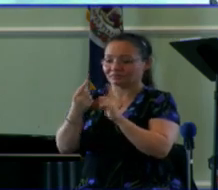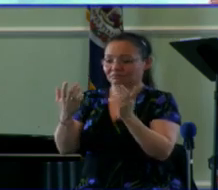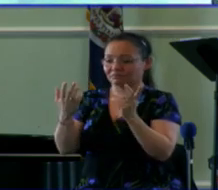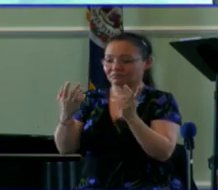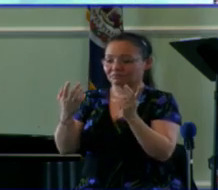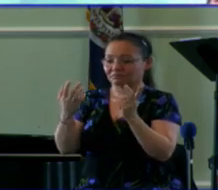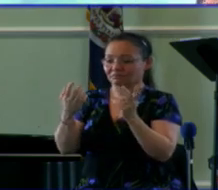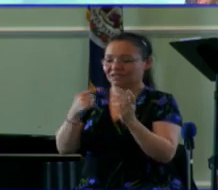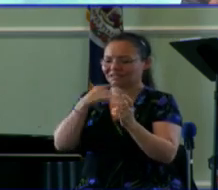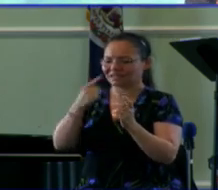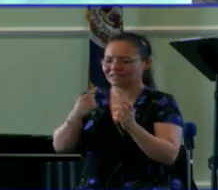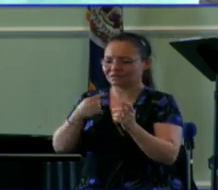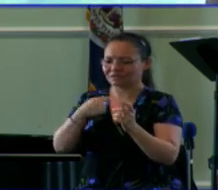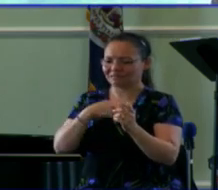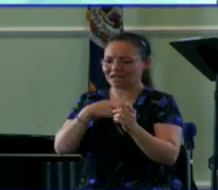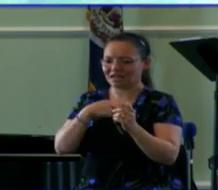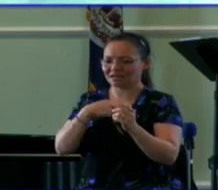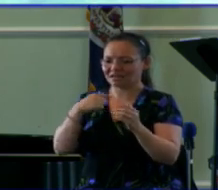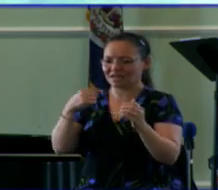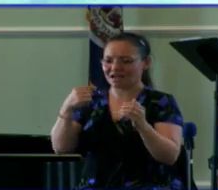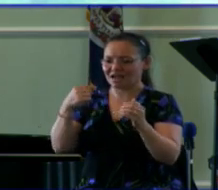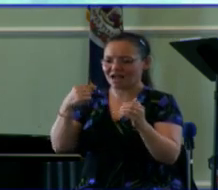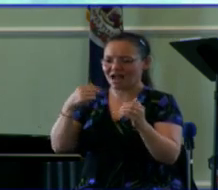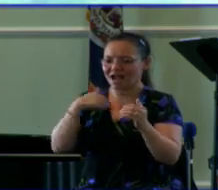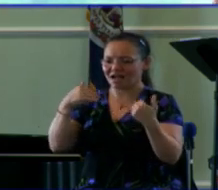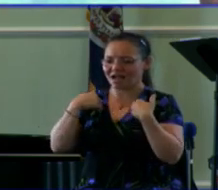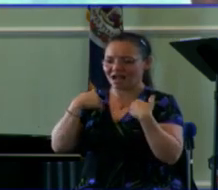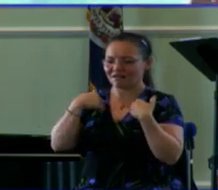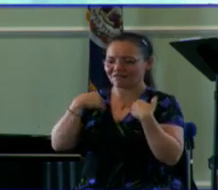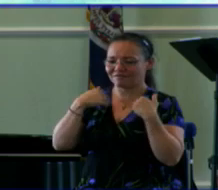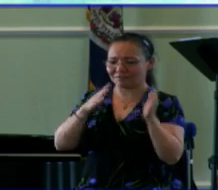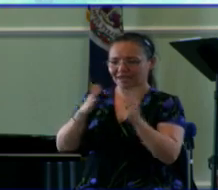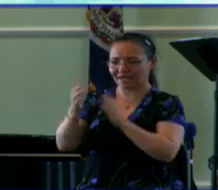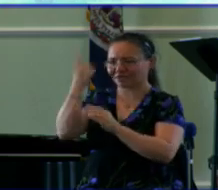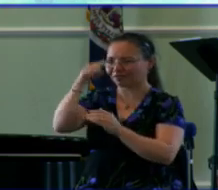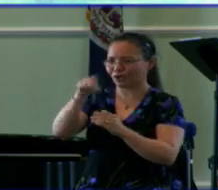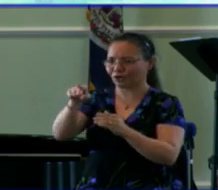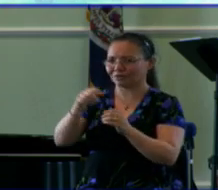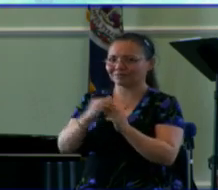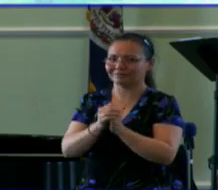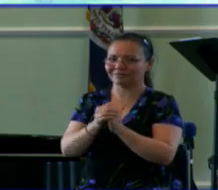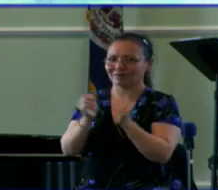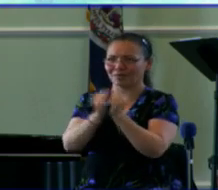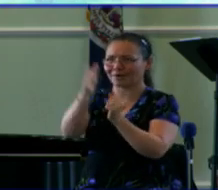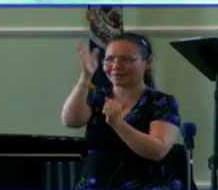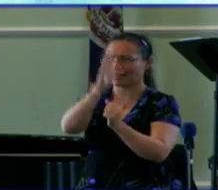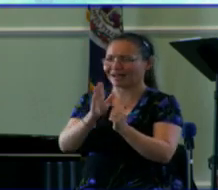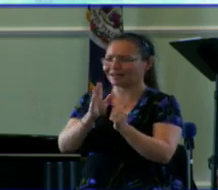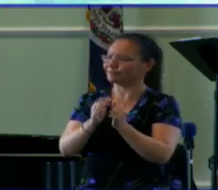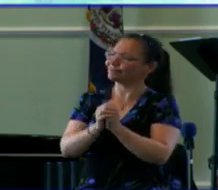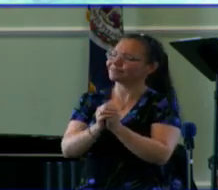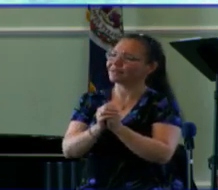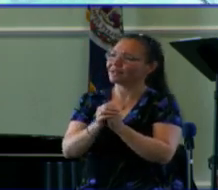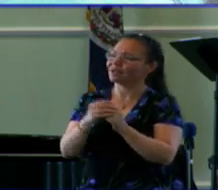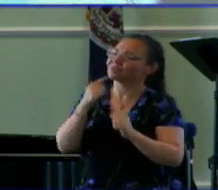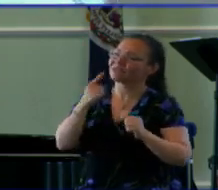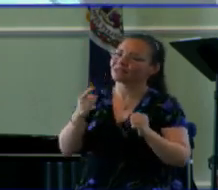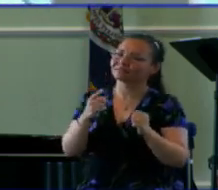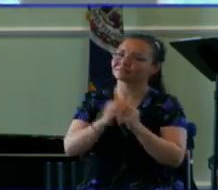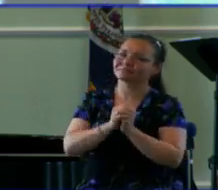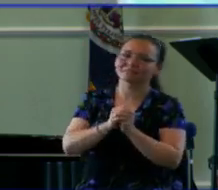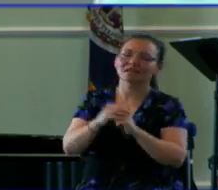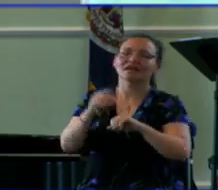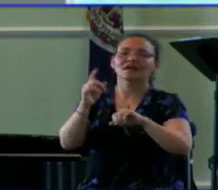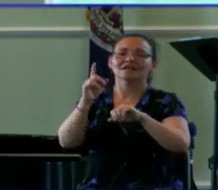I didn't say anything for a while, and he says, "Are you okay?" I said, "Yeah, I'm fine." He says, "Well, it